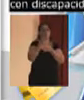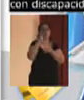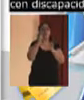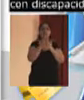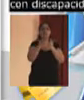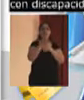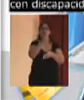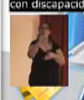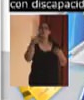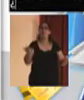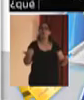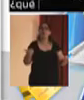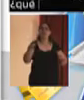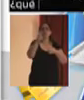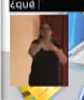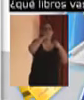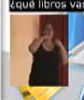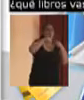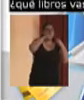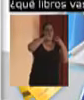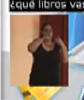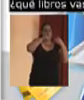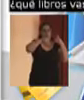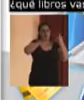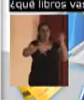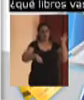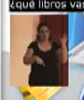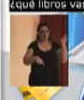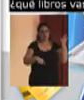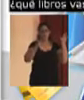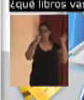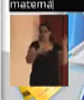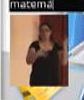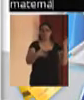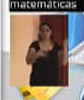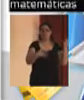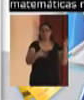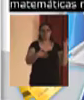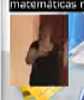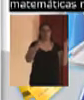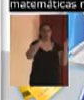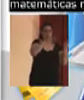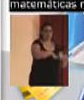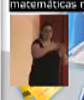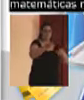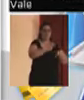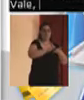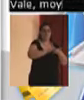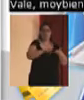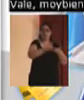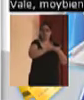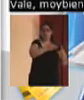disability, we would ask them, what books do you need? And these are the